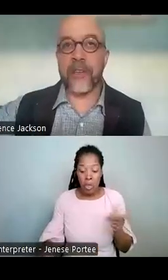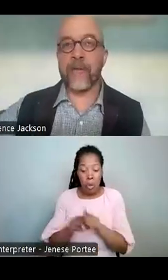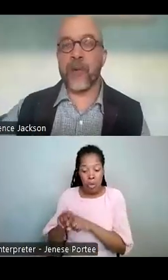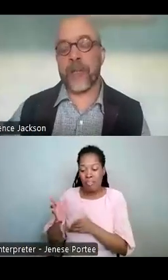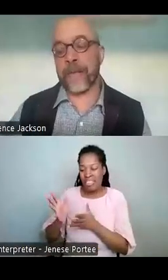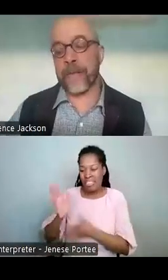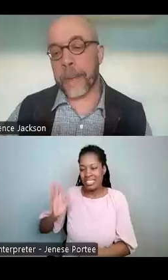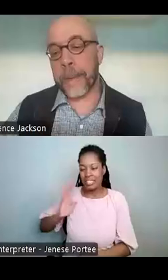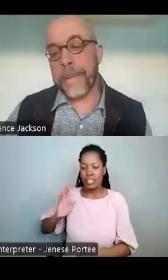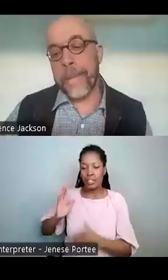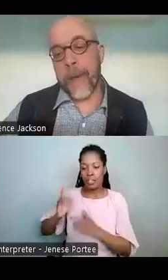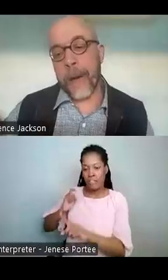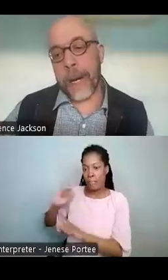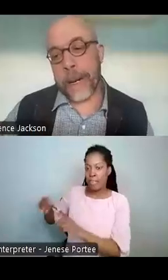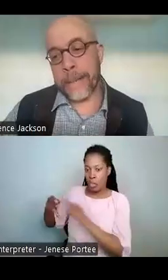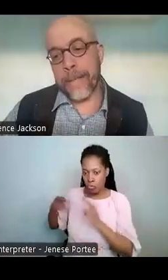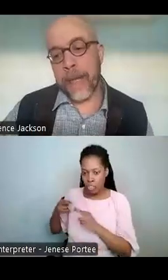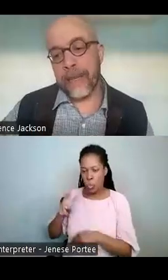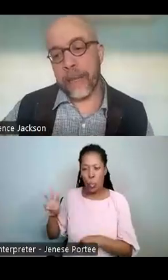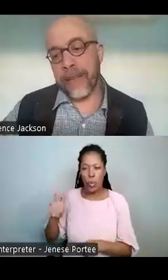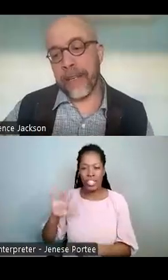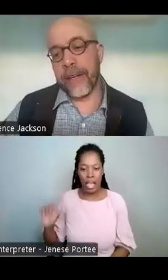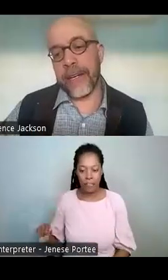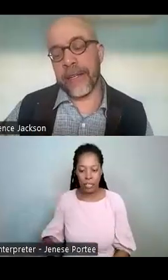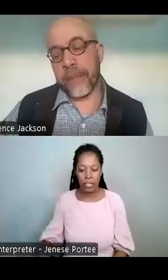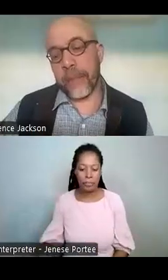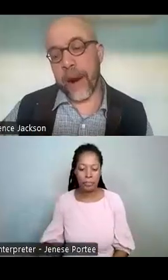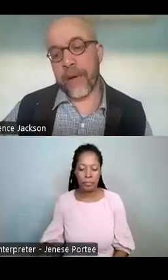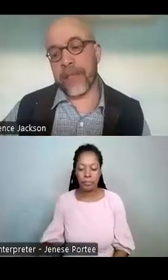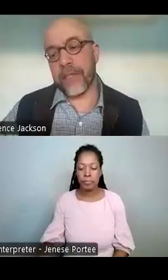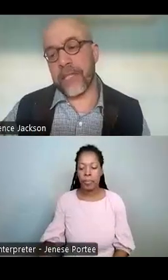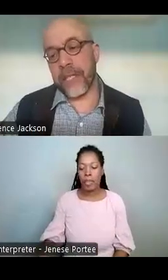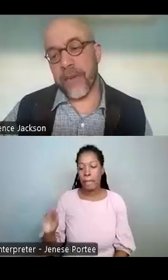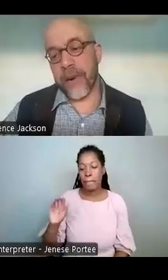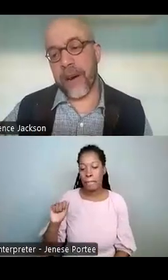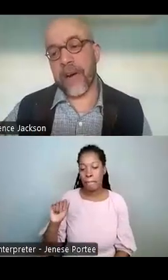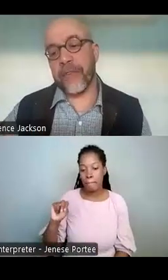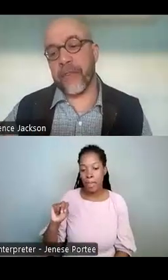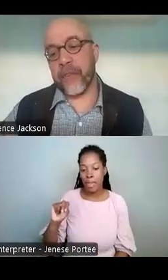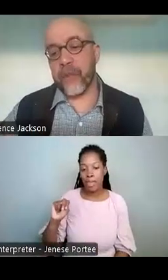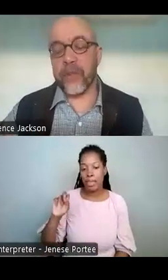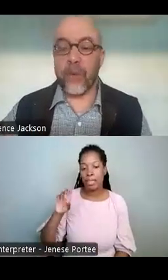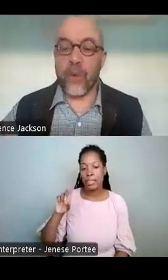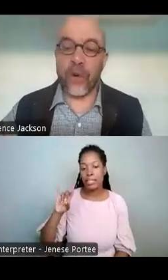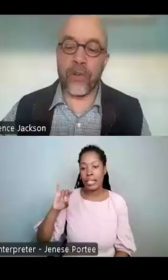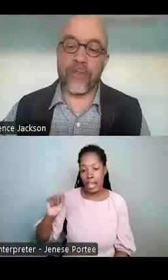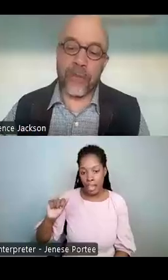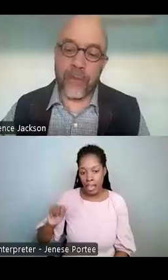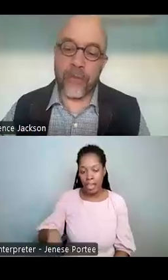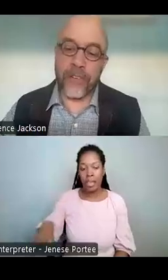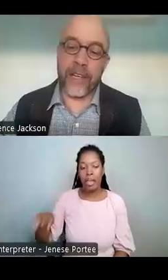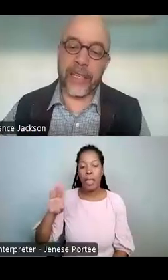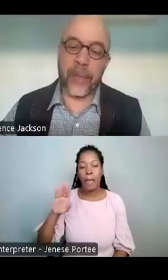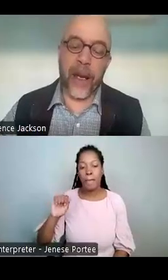region of West Africa. Um, the Mandinga and the Bambara, the Serer, the Susu, the Wolof,